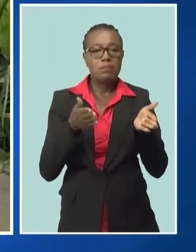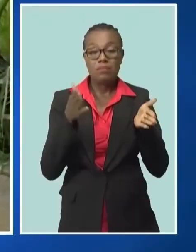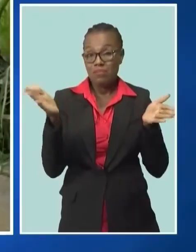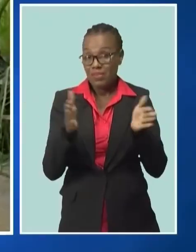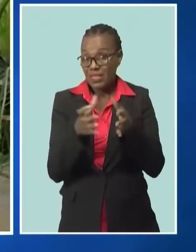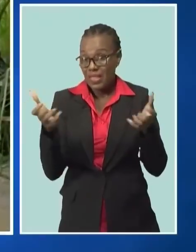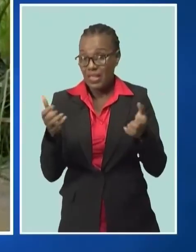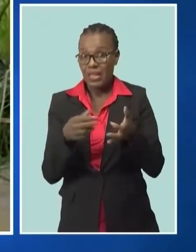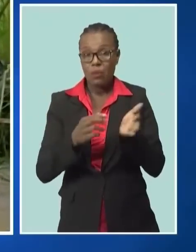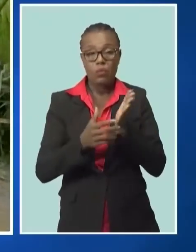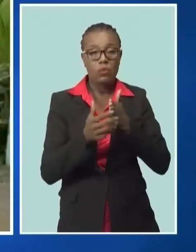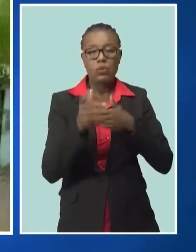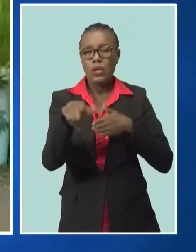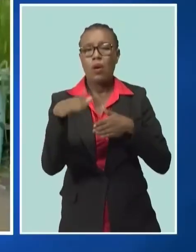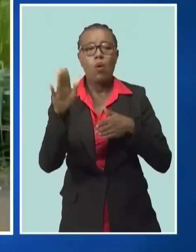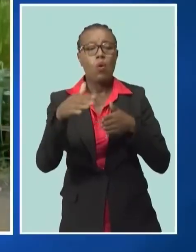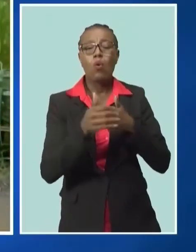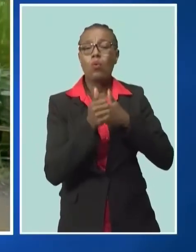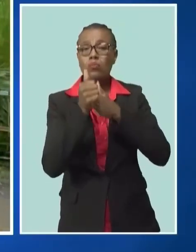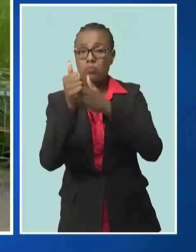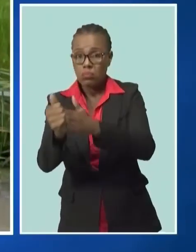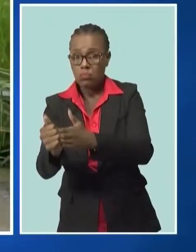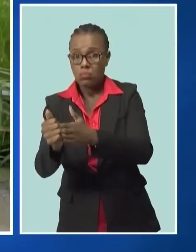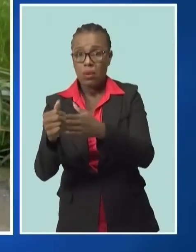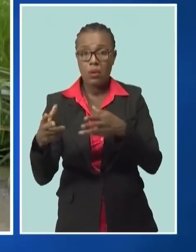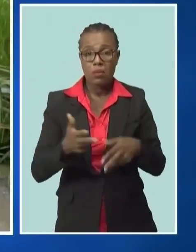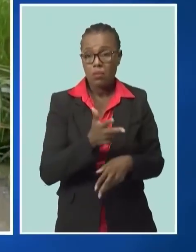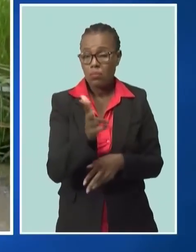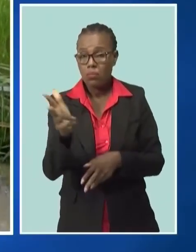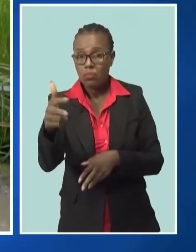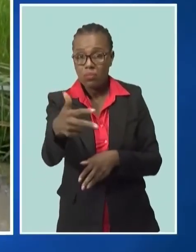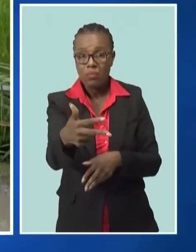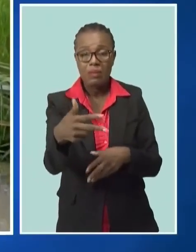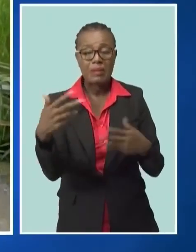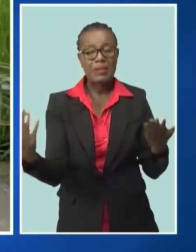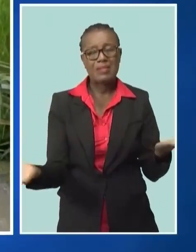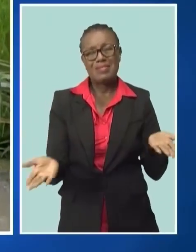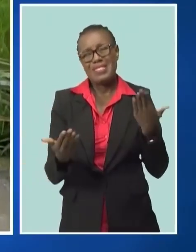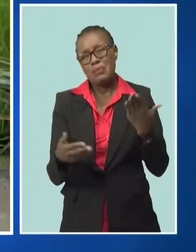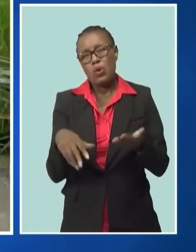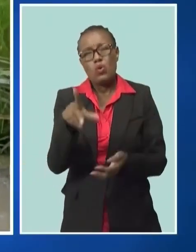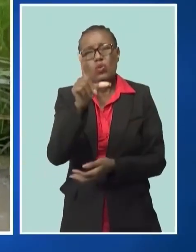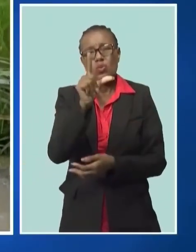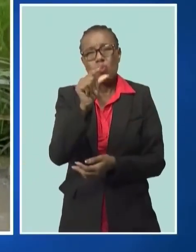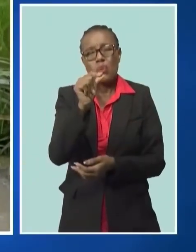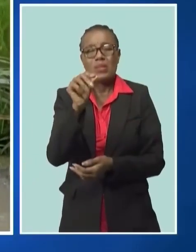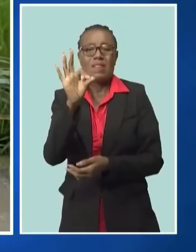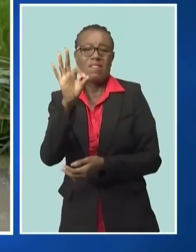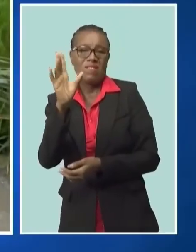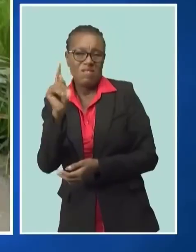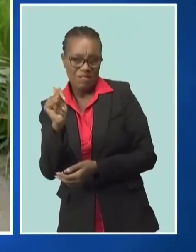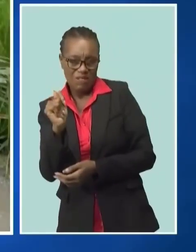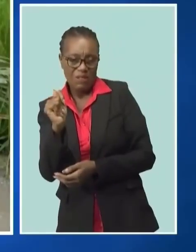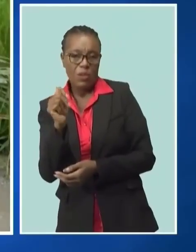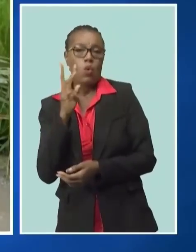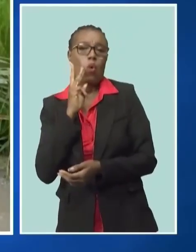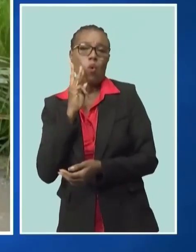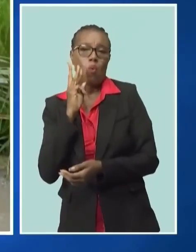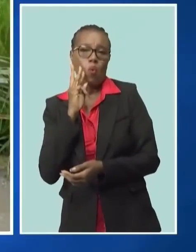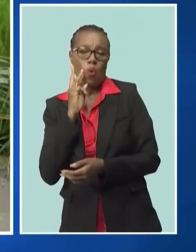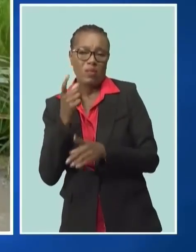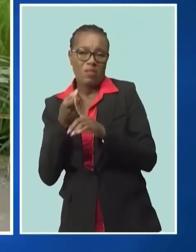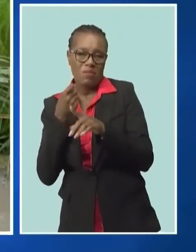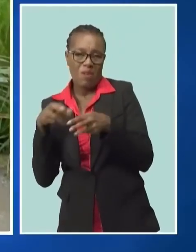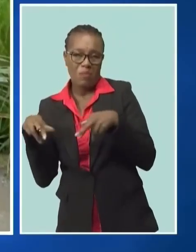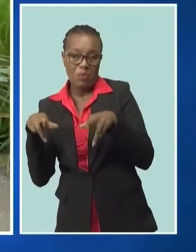now. So we would have had probably roughly about 20 feet of water actually coming off of the river. You can